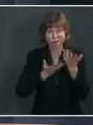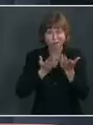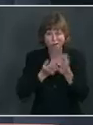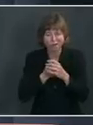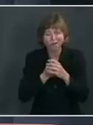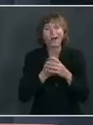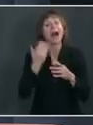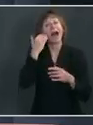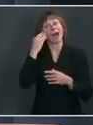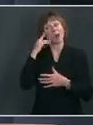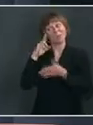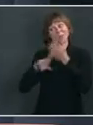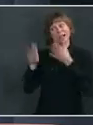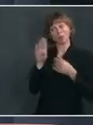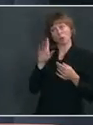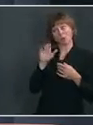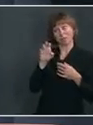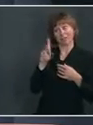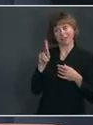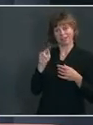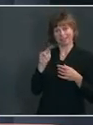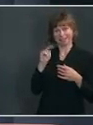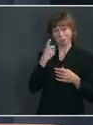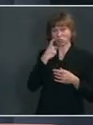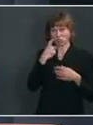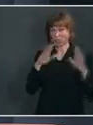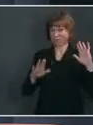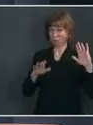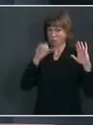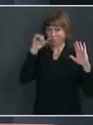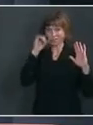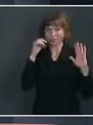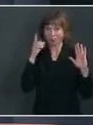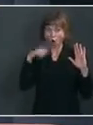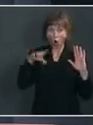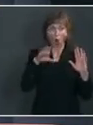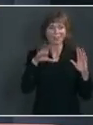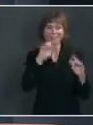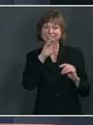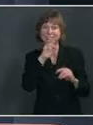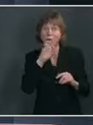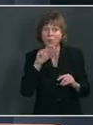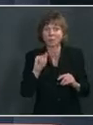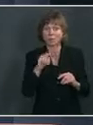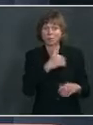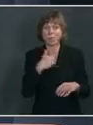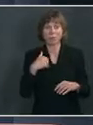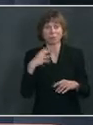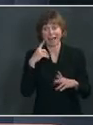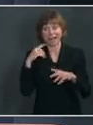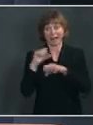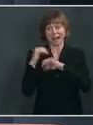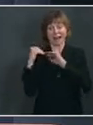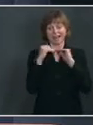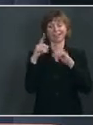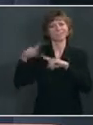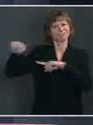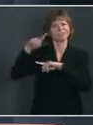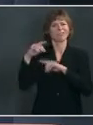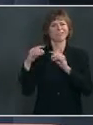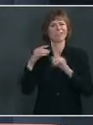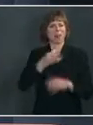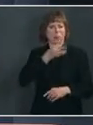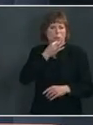I know Secretary Blinken was just confirmed yesterday. I love having all these cabinet members and colleagues in places and agencies because there's even more expertise out there.